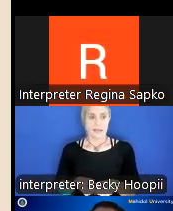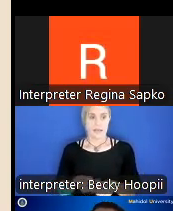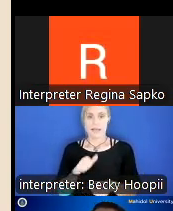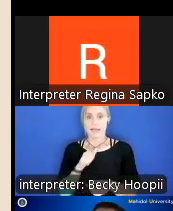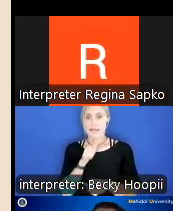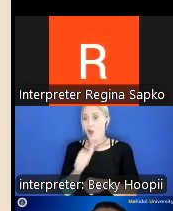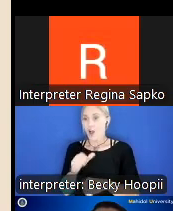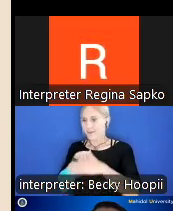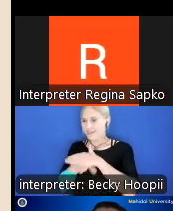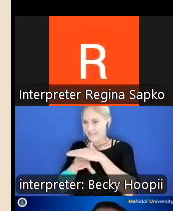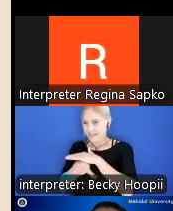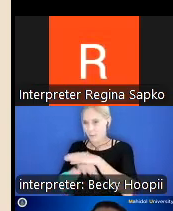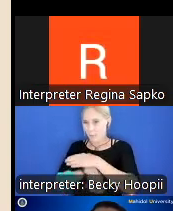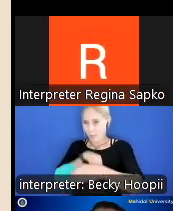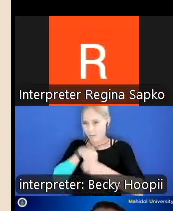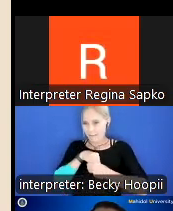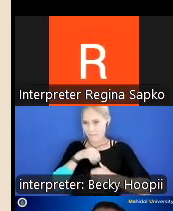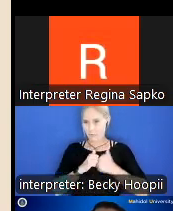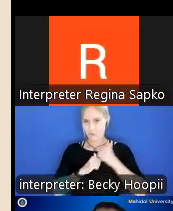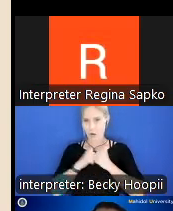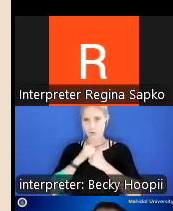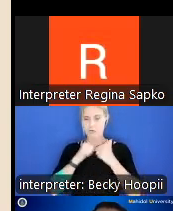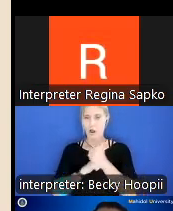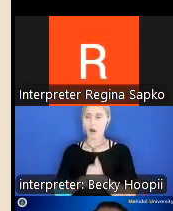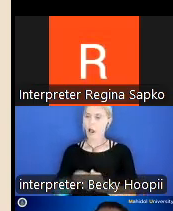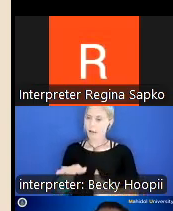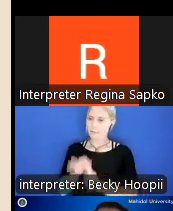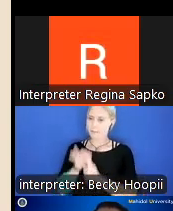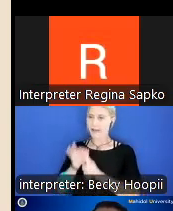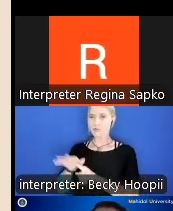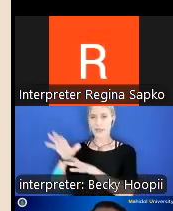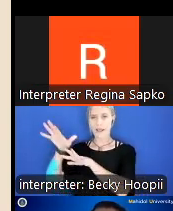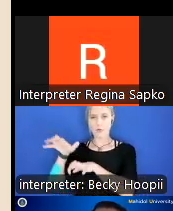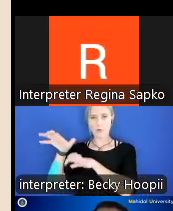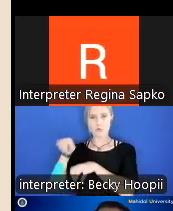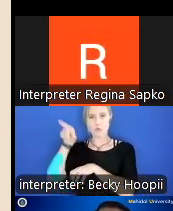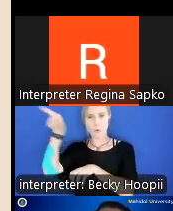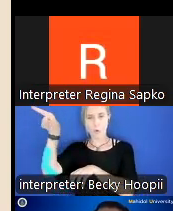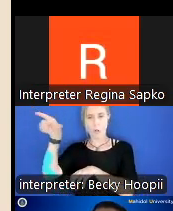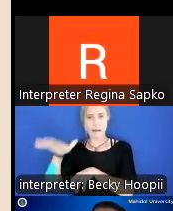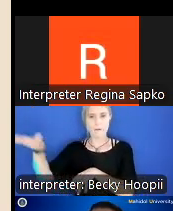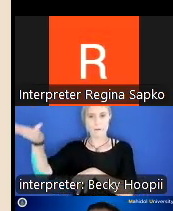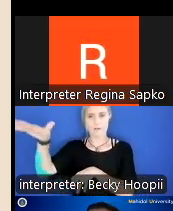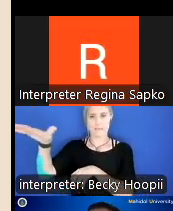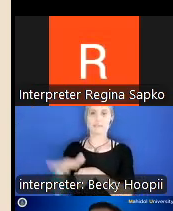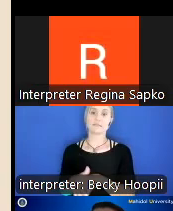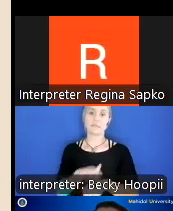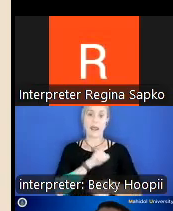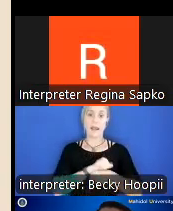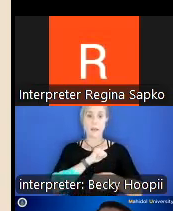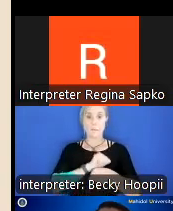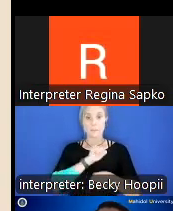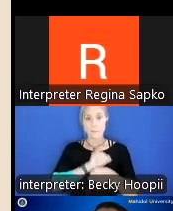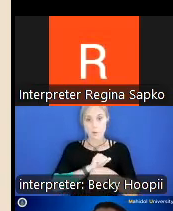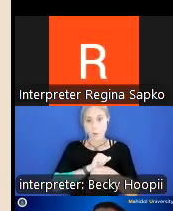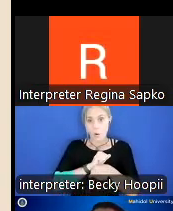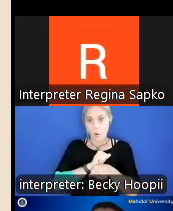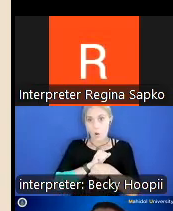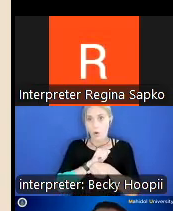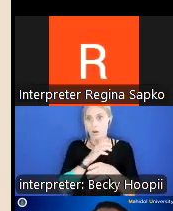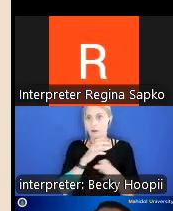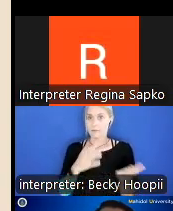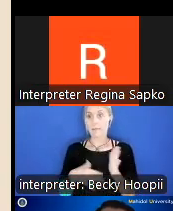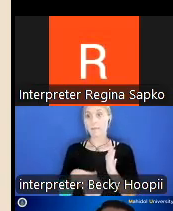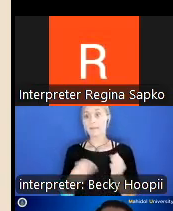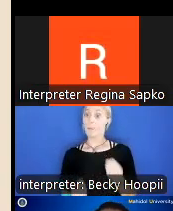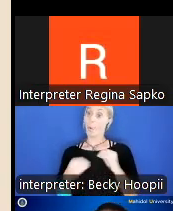infrastructure, especially in the rural area, and employment might be symbolic policy compliant rather than